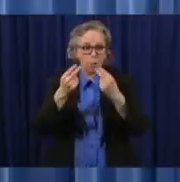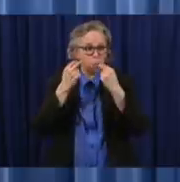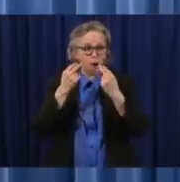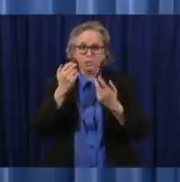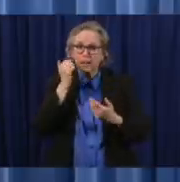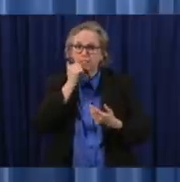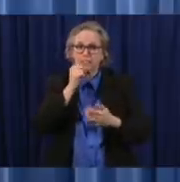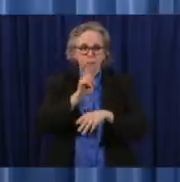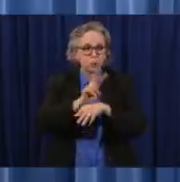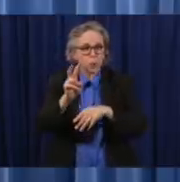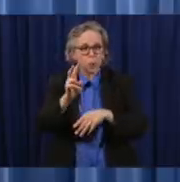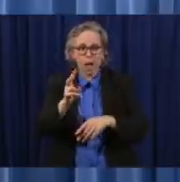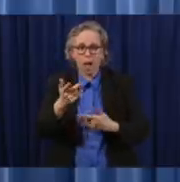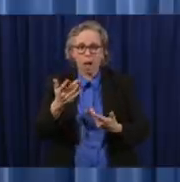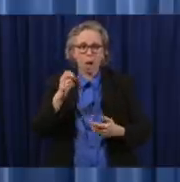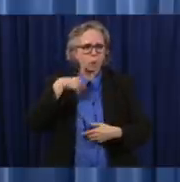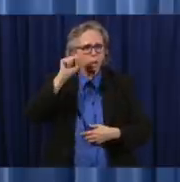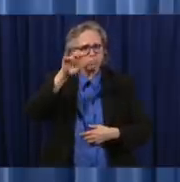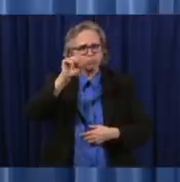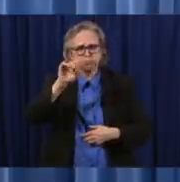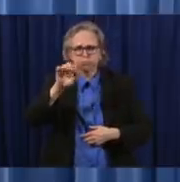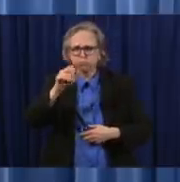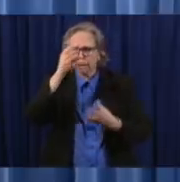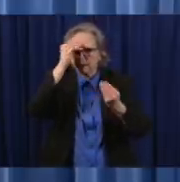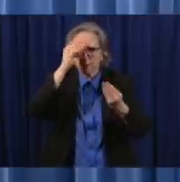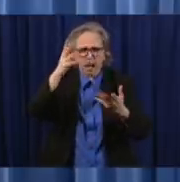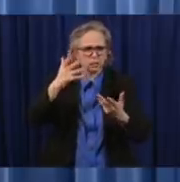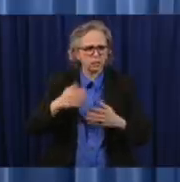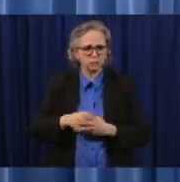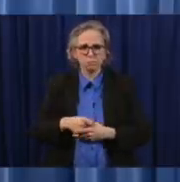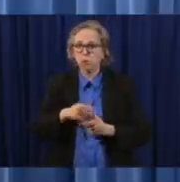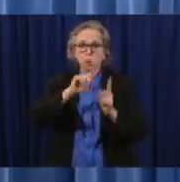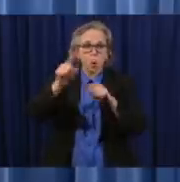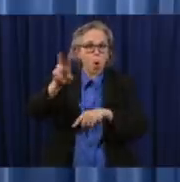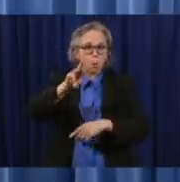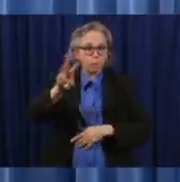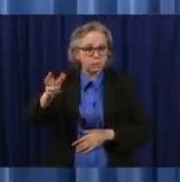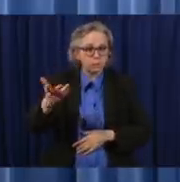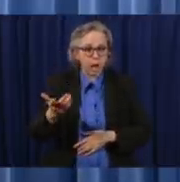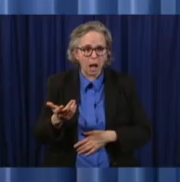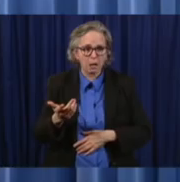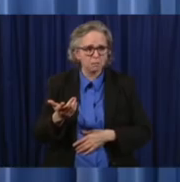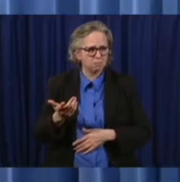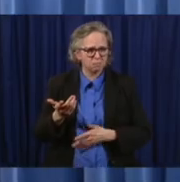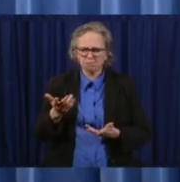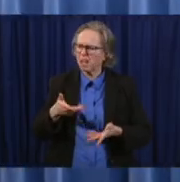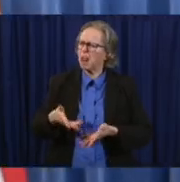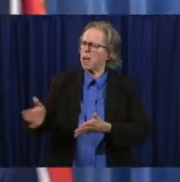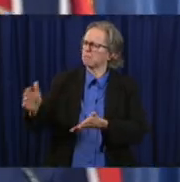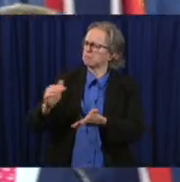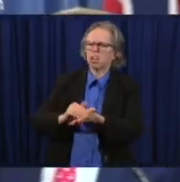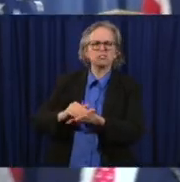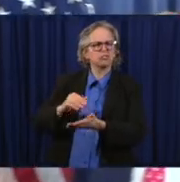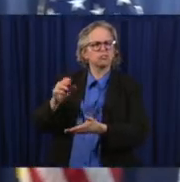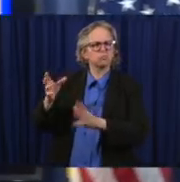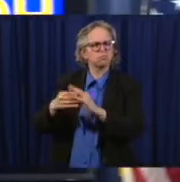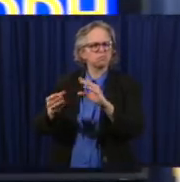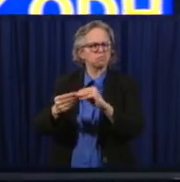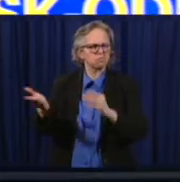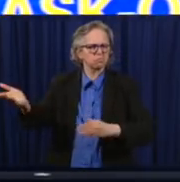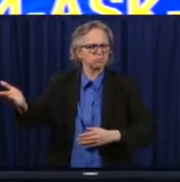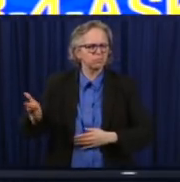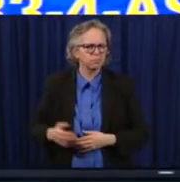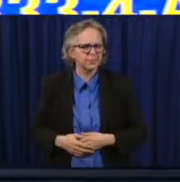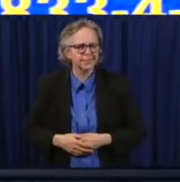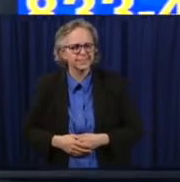data, or they can go onto the web page. But I'm going to let Dr. Acton answer the rest of the question